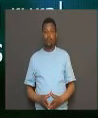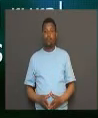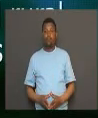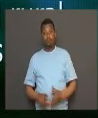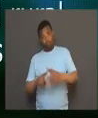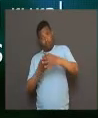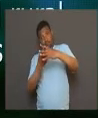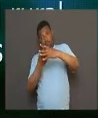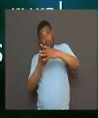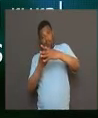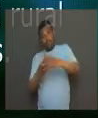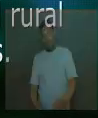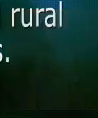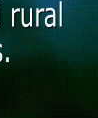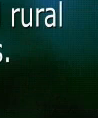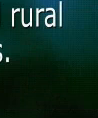Begin.